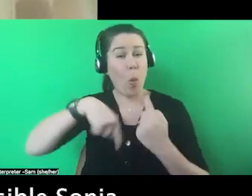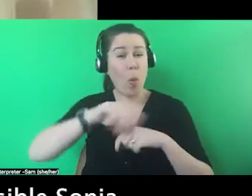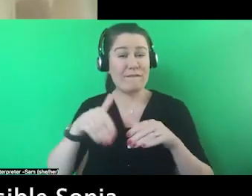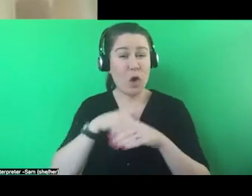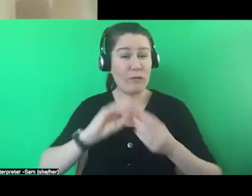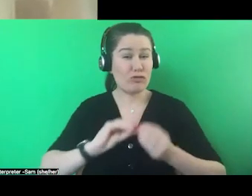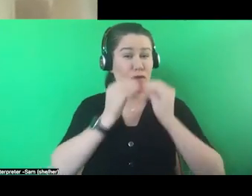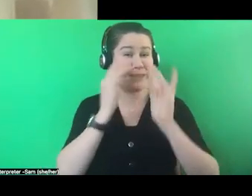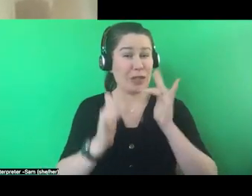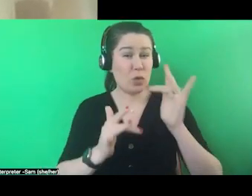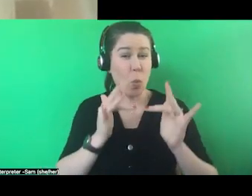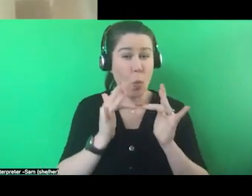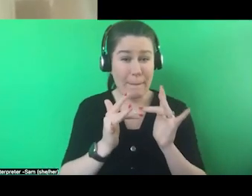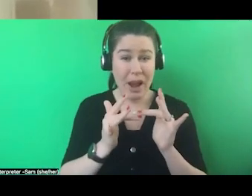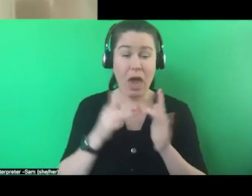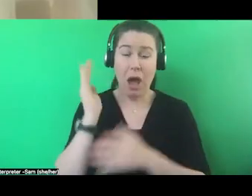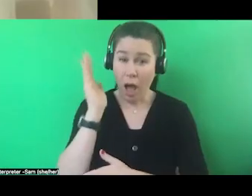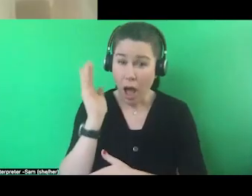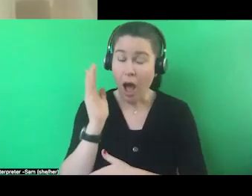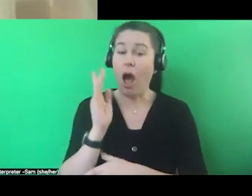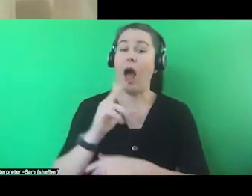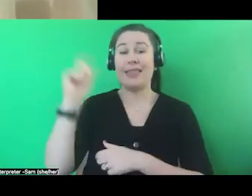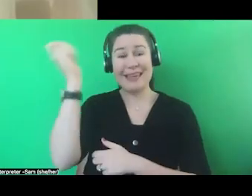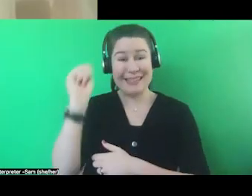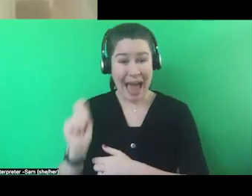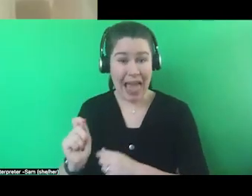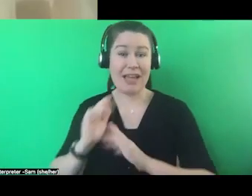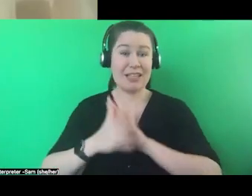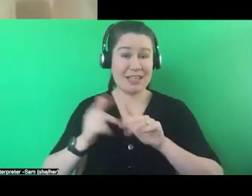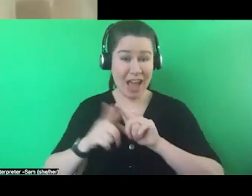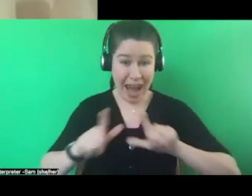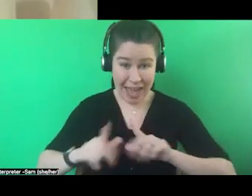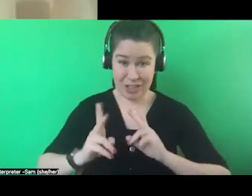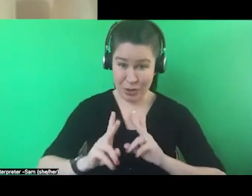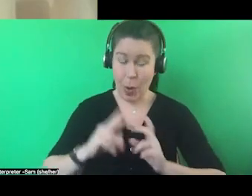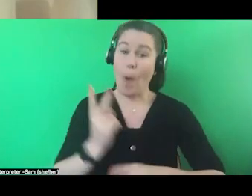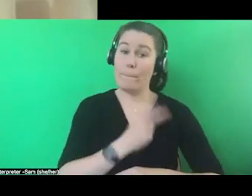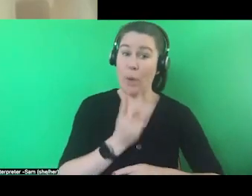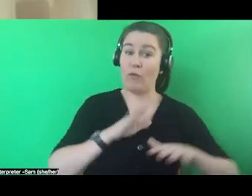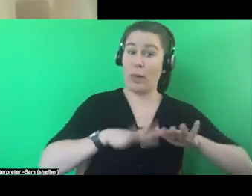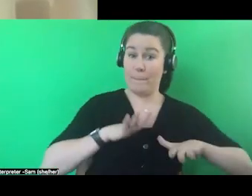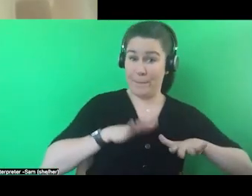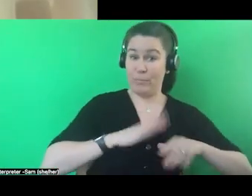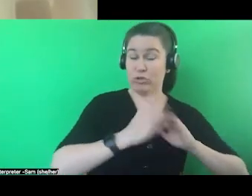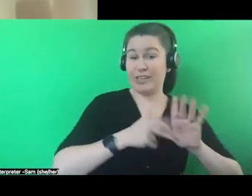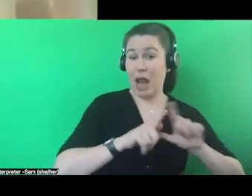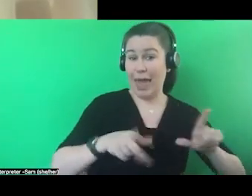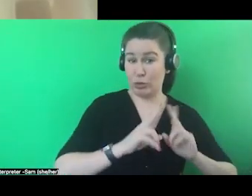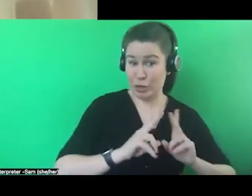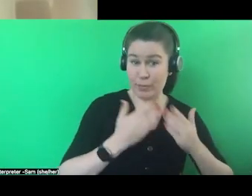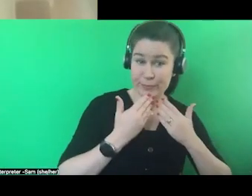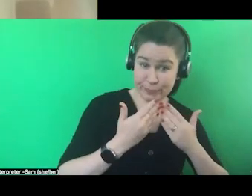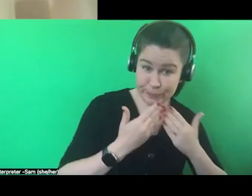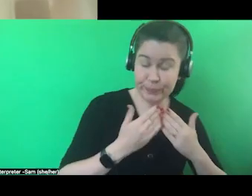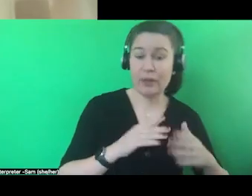Caimi and Antonella Iasso, interpreters of Italian Sign Language, Erin Hutchking and Samantha Baines for British Sign Language,